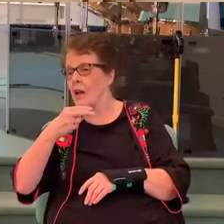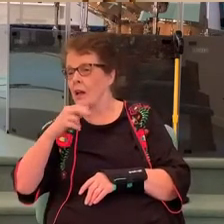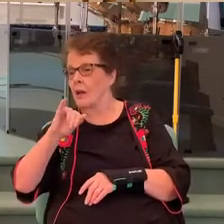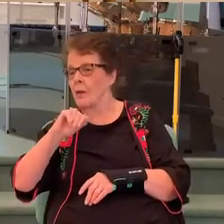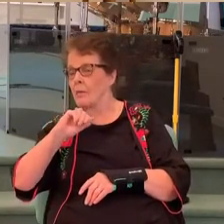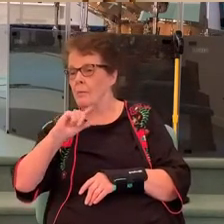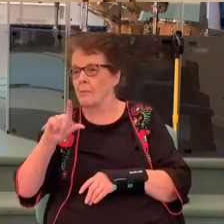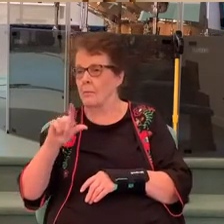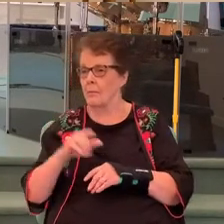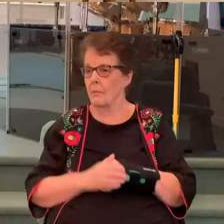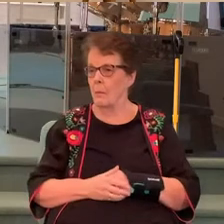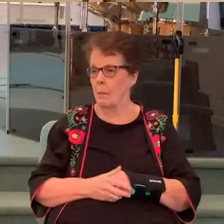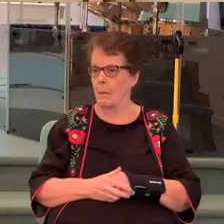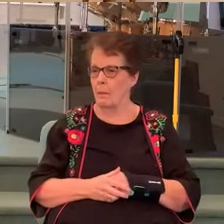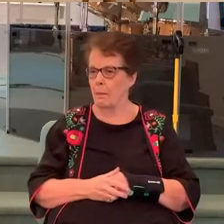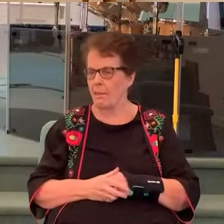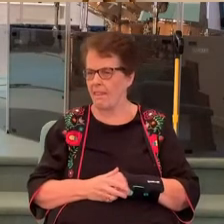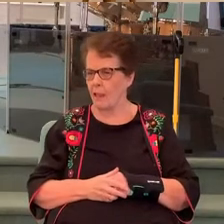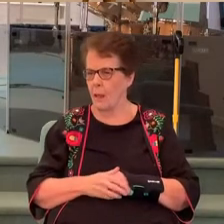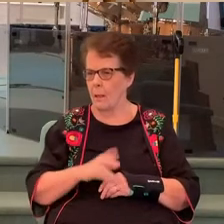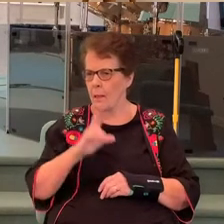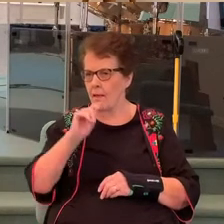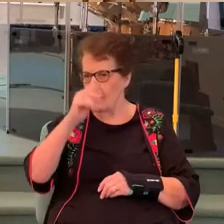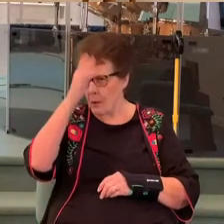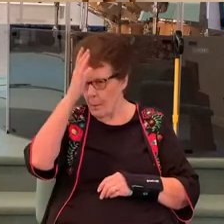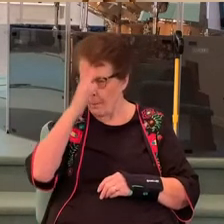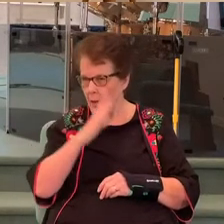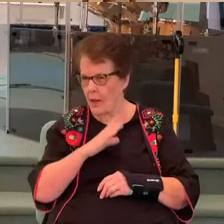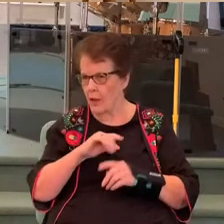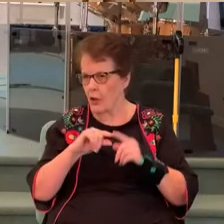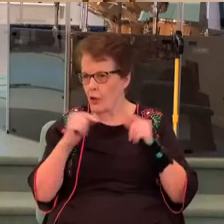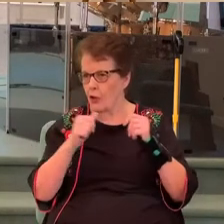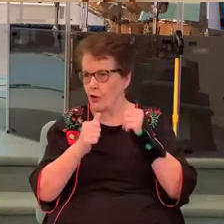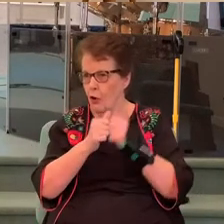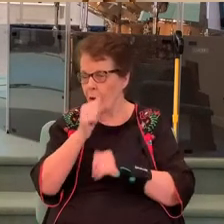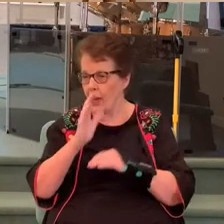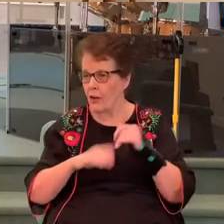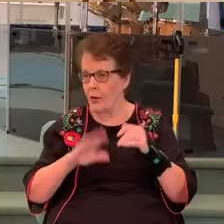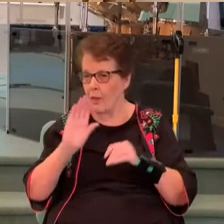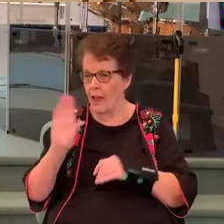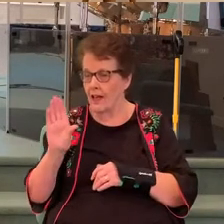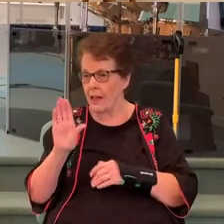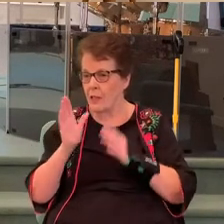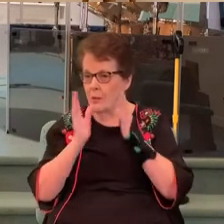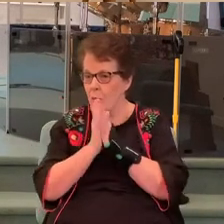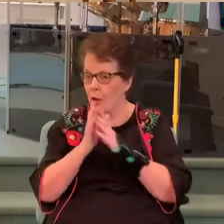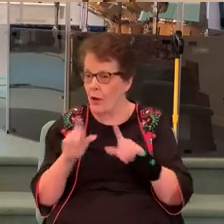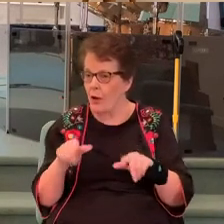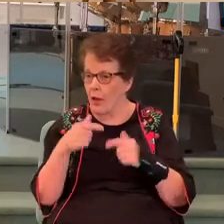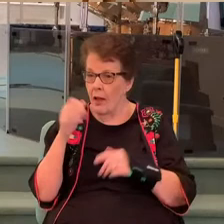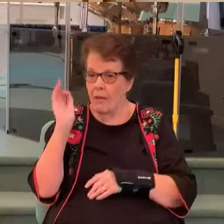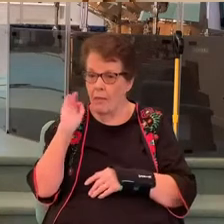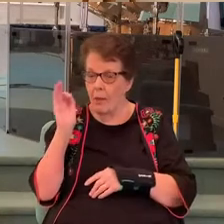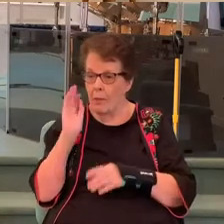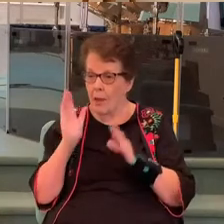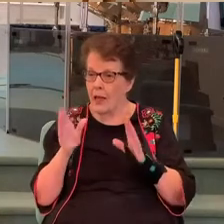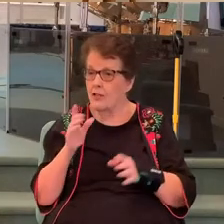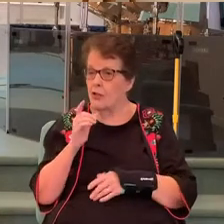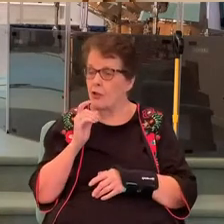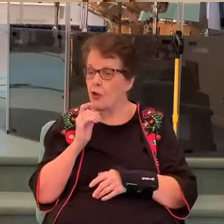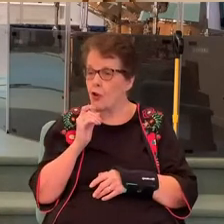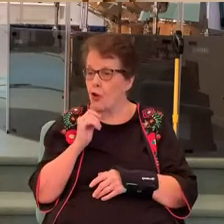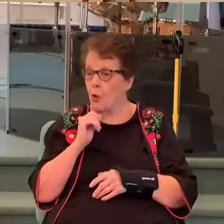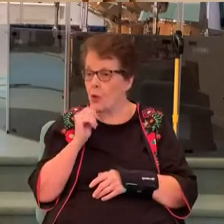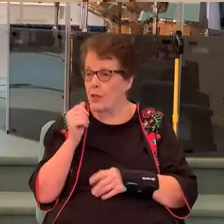again. He says this: "No man is greater than his prayer life. The pastor who is not praying is